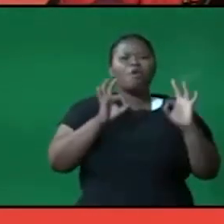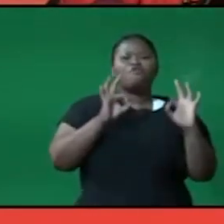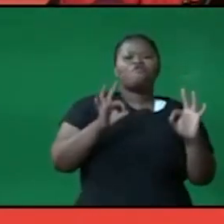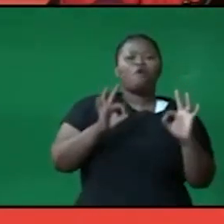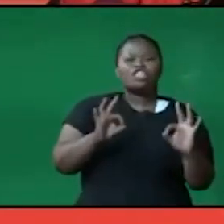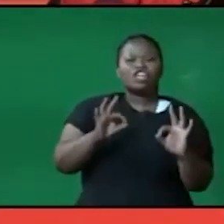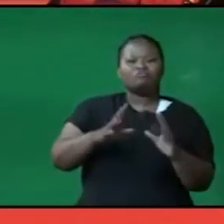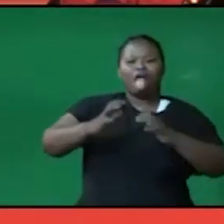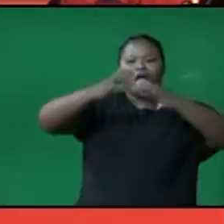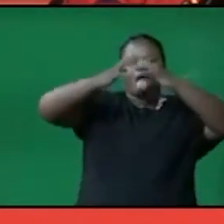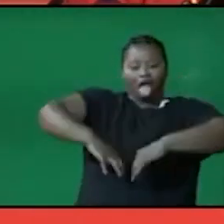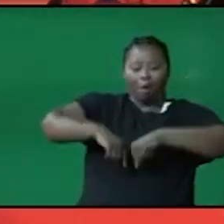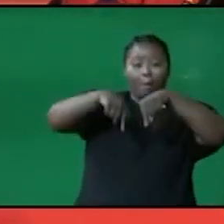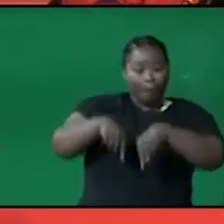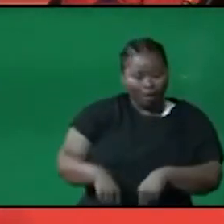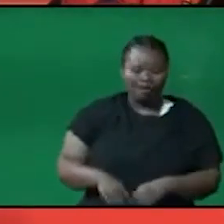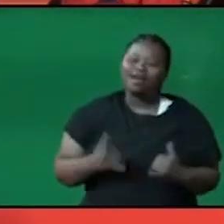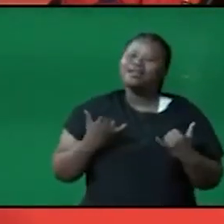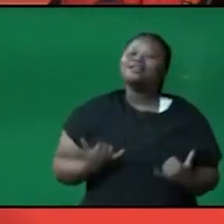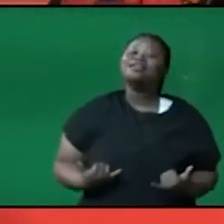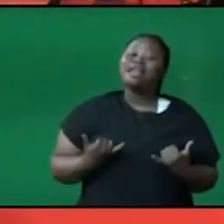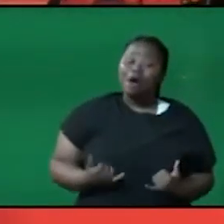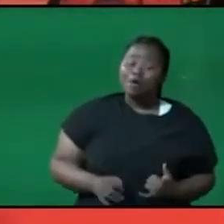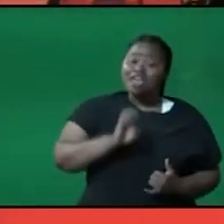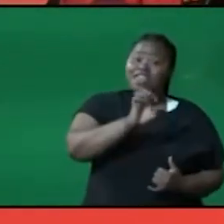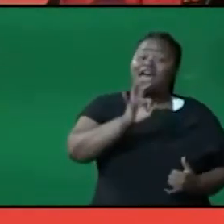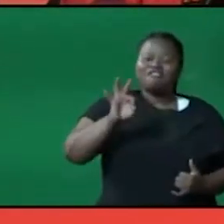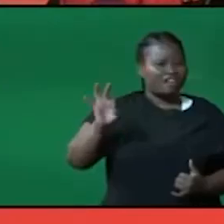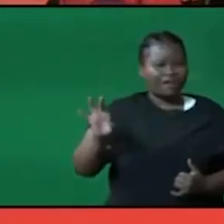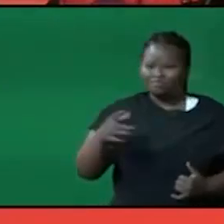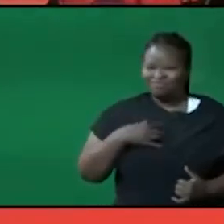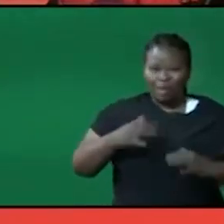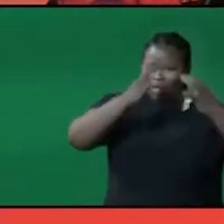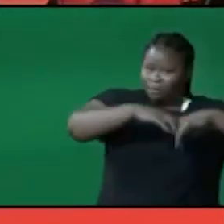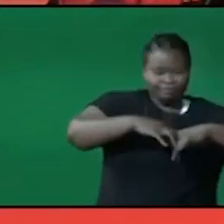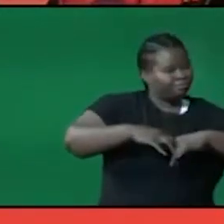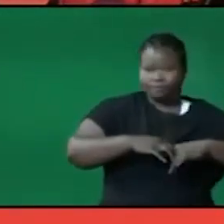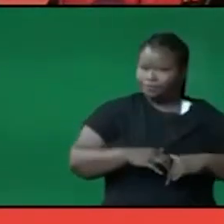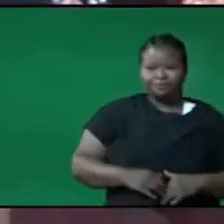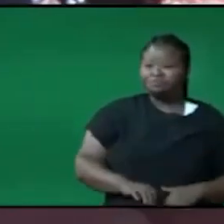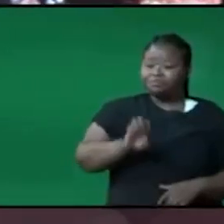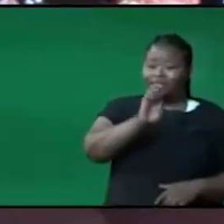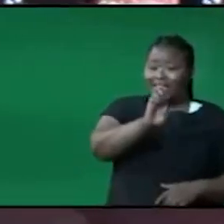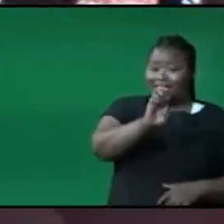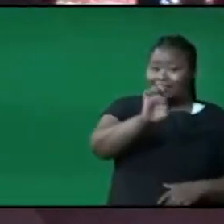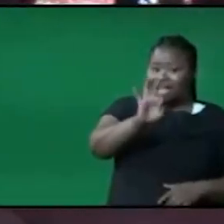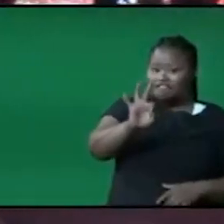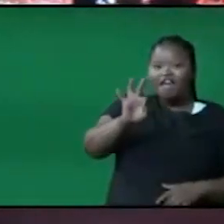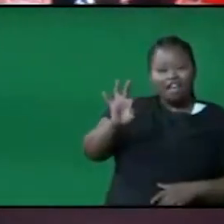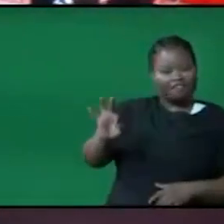buried here. Now, the EFF is not buried. The EFF